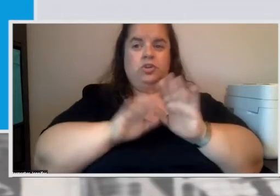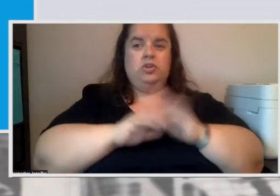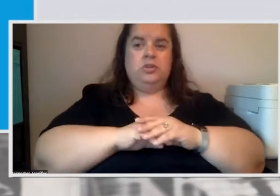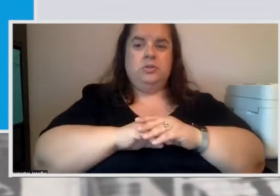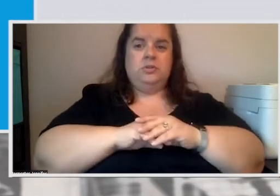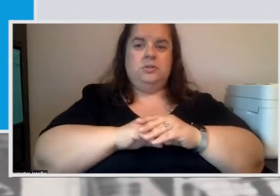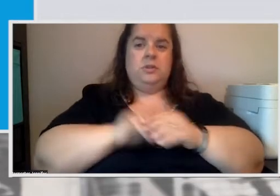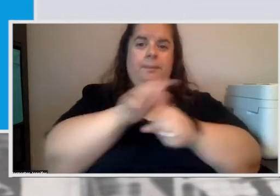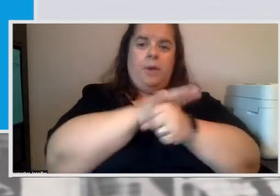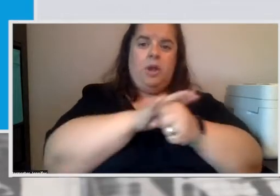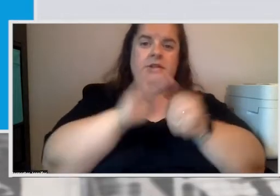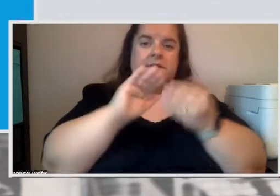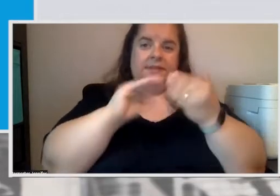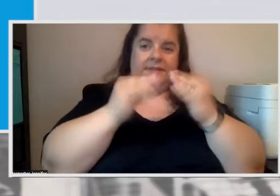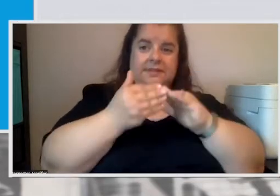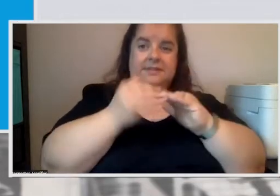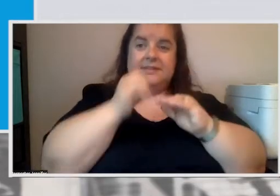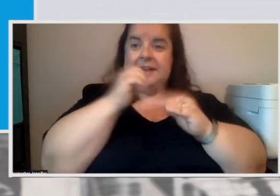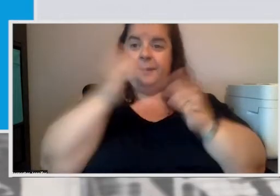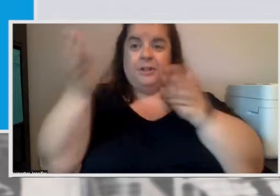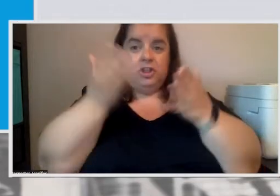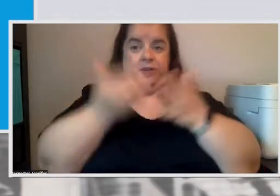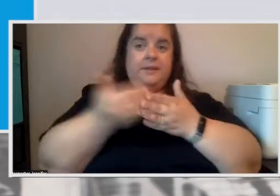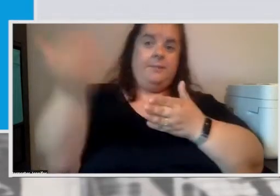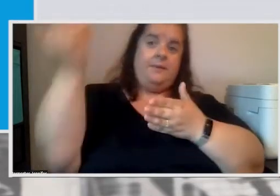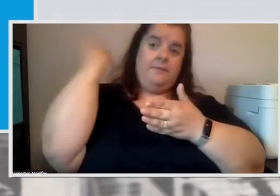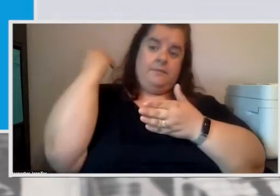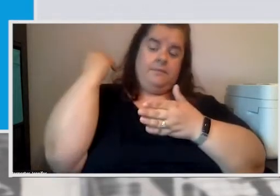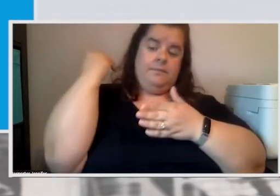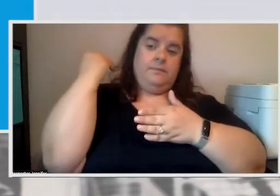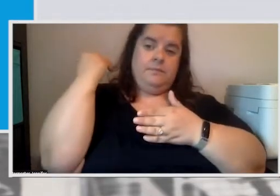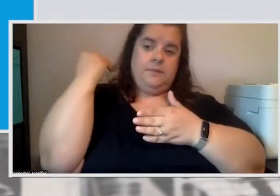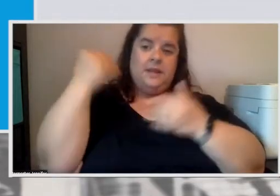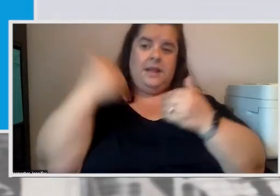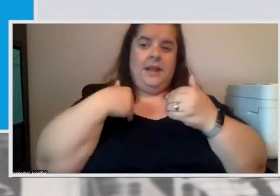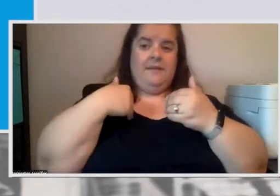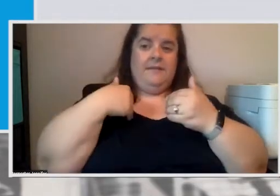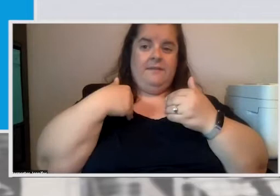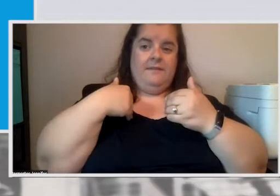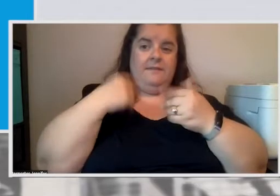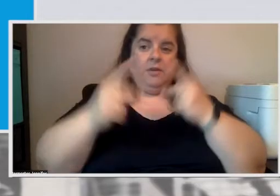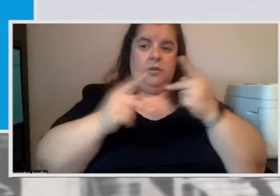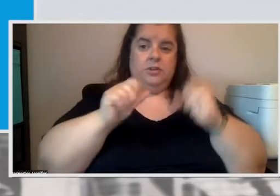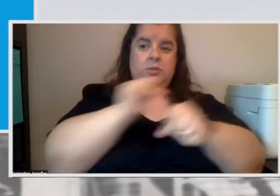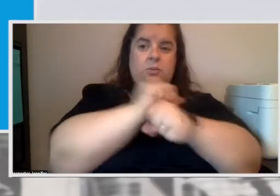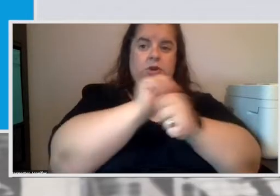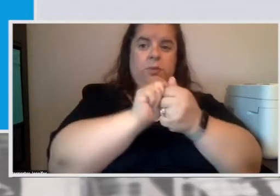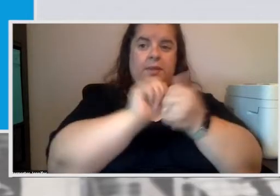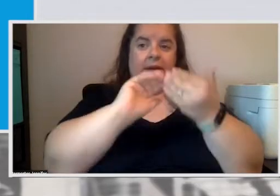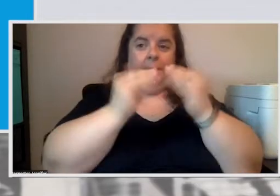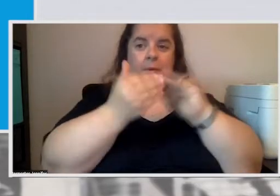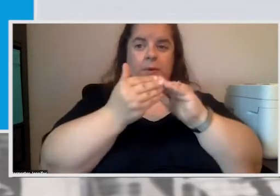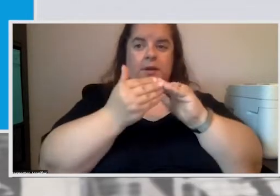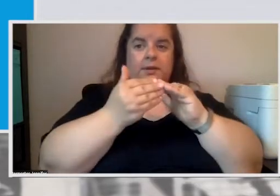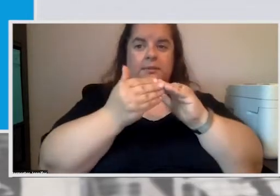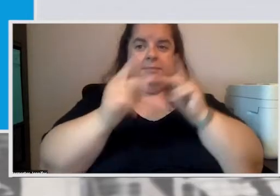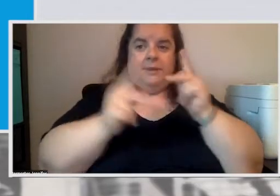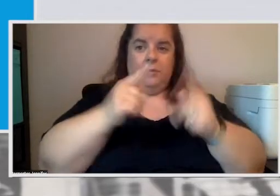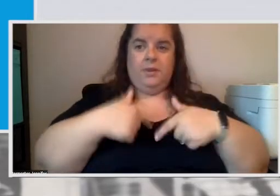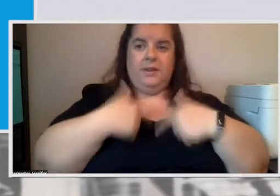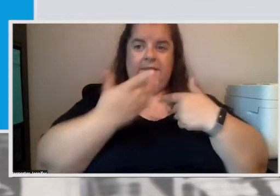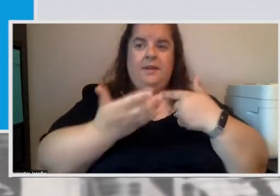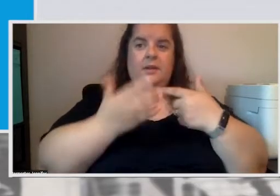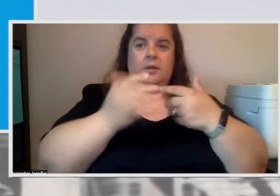city that have not been served in the past had folks who could work with community residents and organizations to make sure